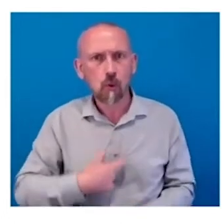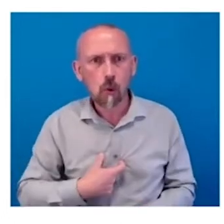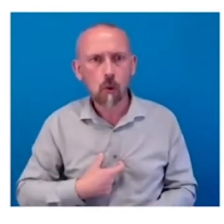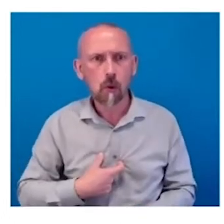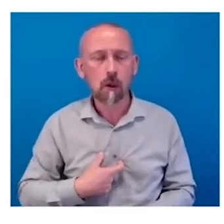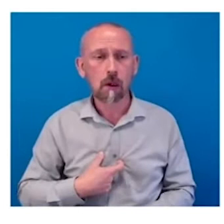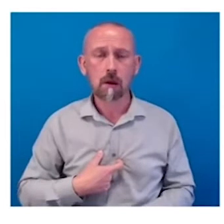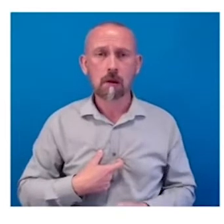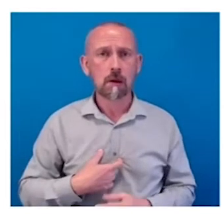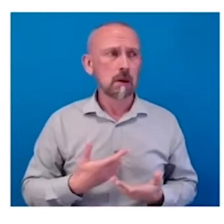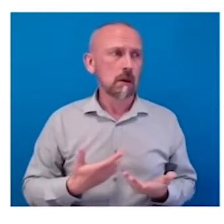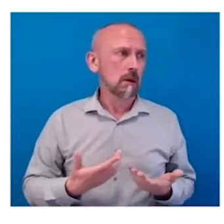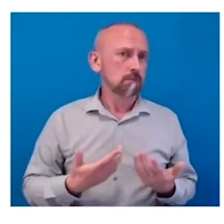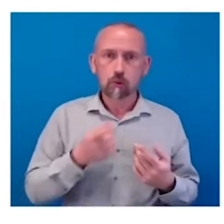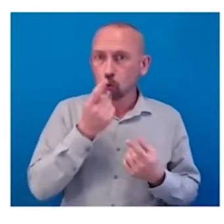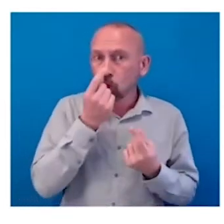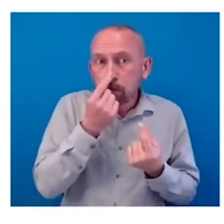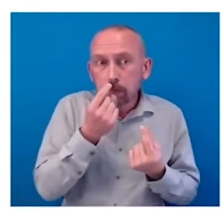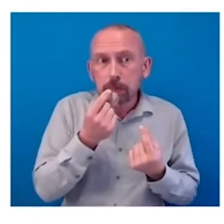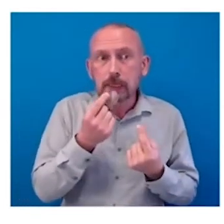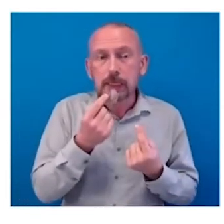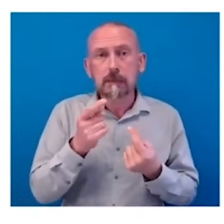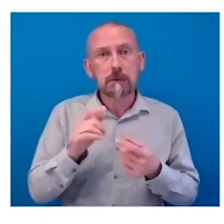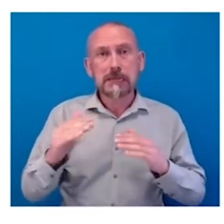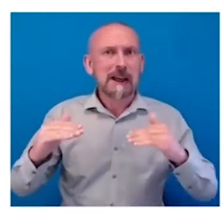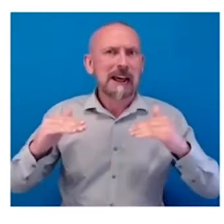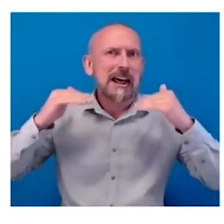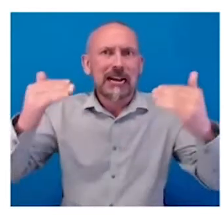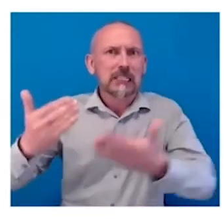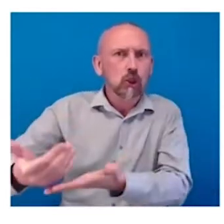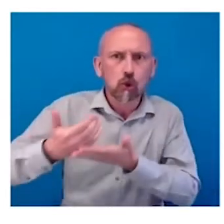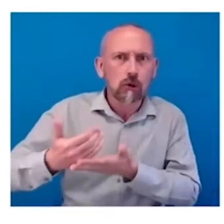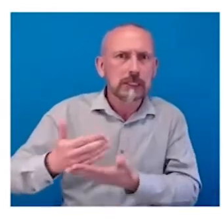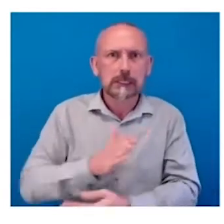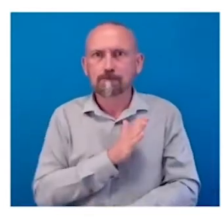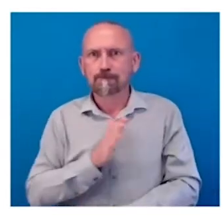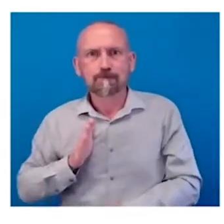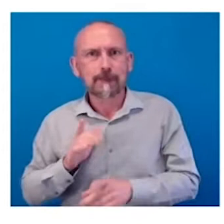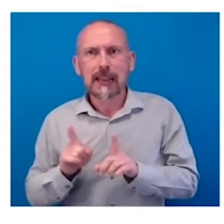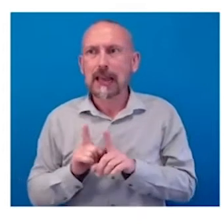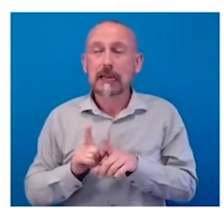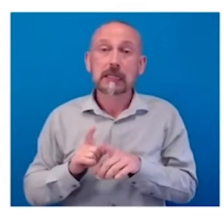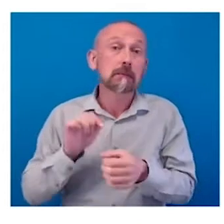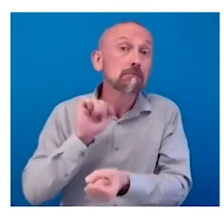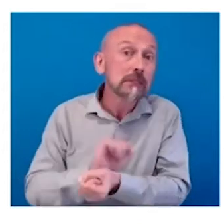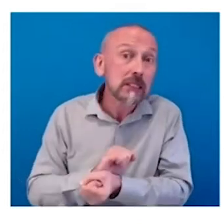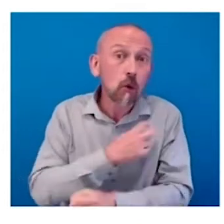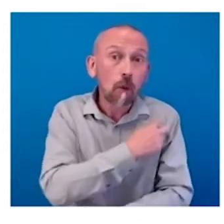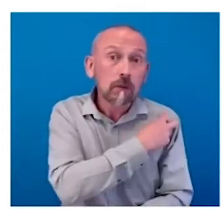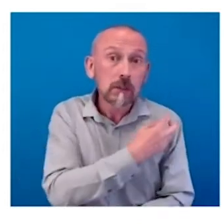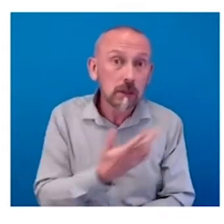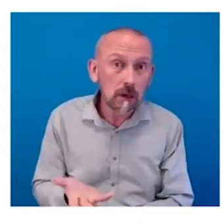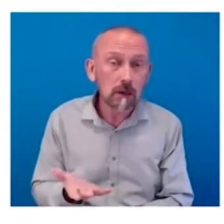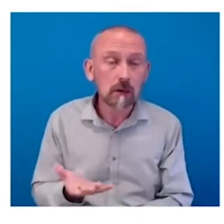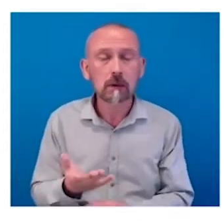roles be somewhere where things are really high security, like working as a prison officer. Those roles are where you need to go into